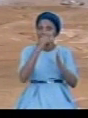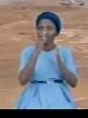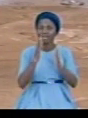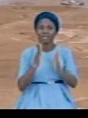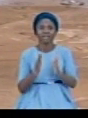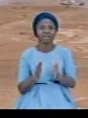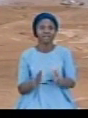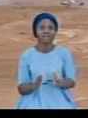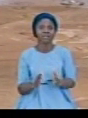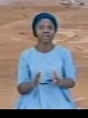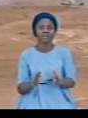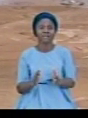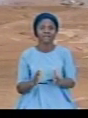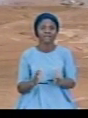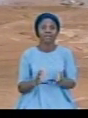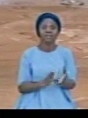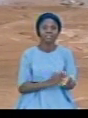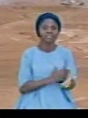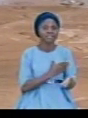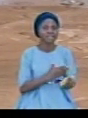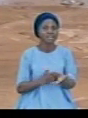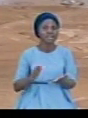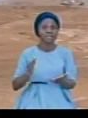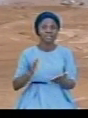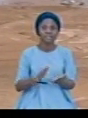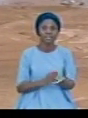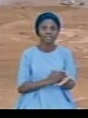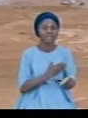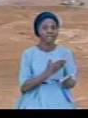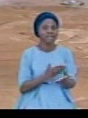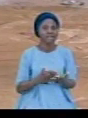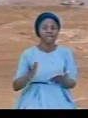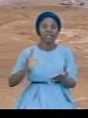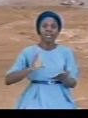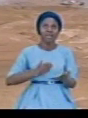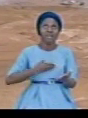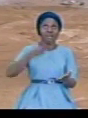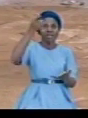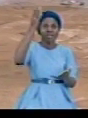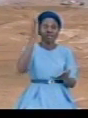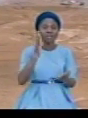liar. Ah, God cannot